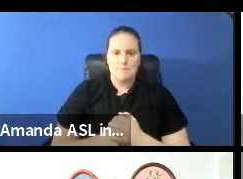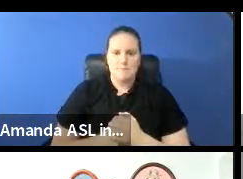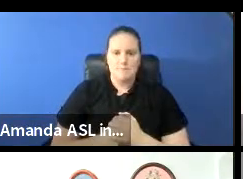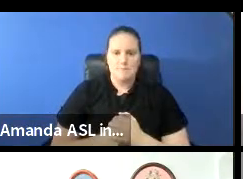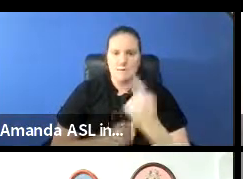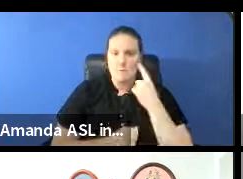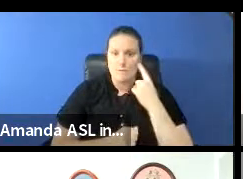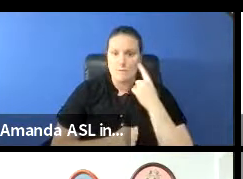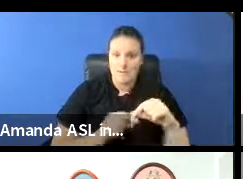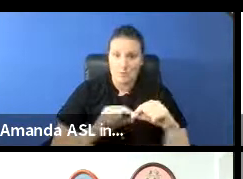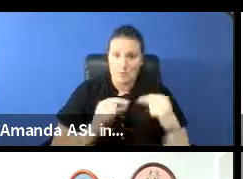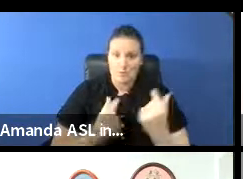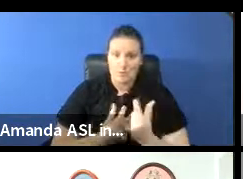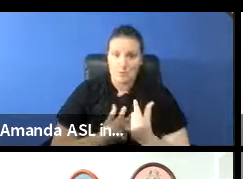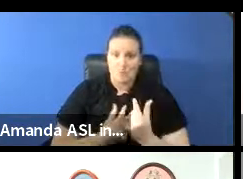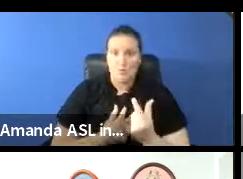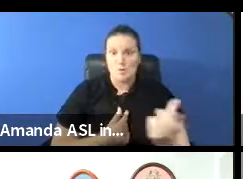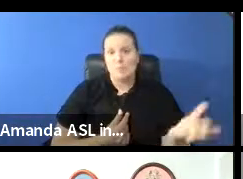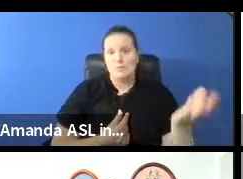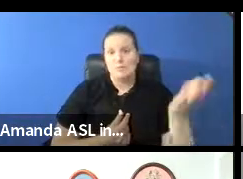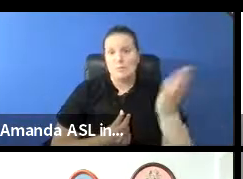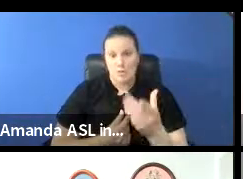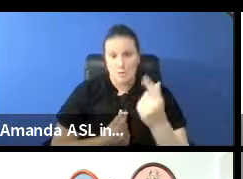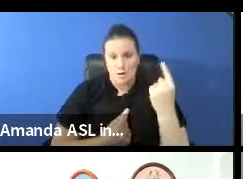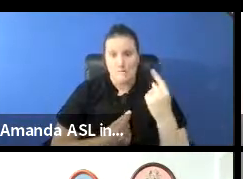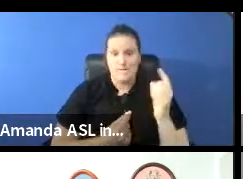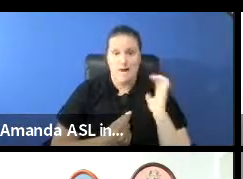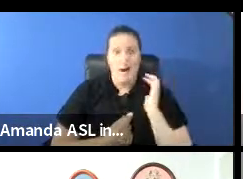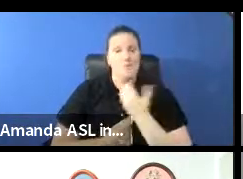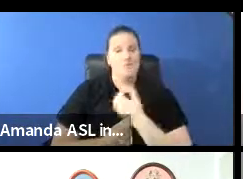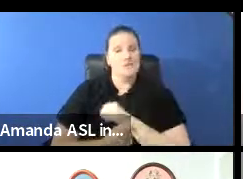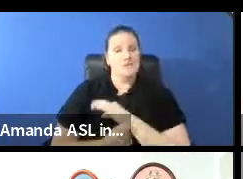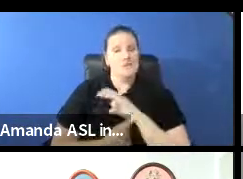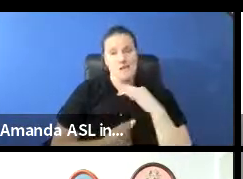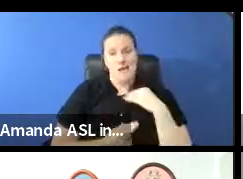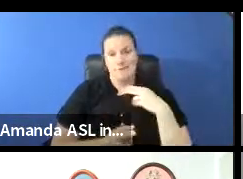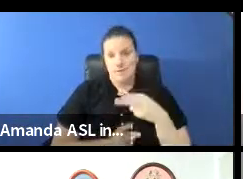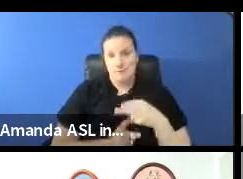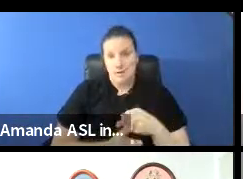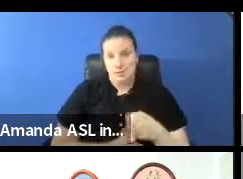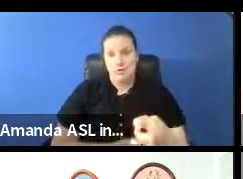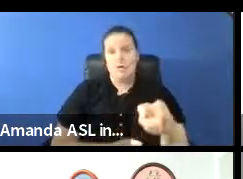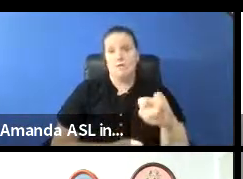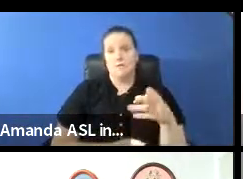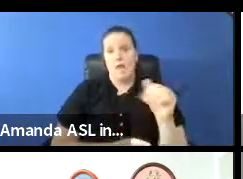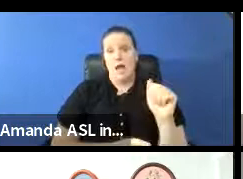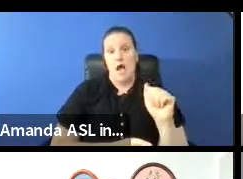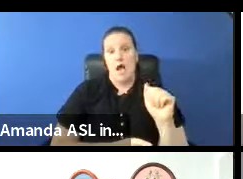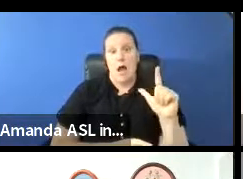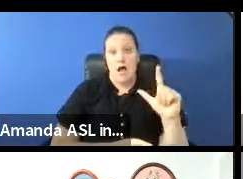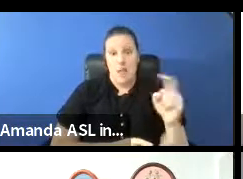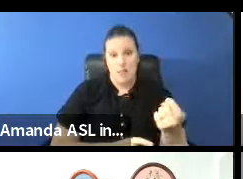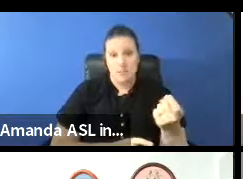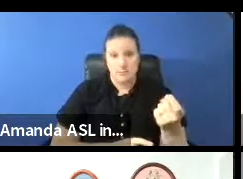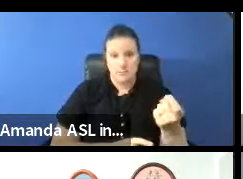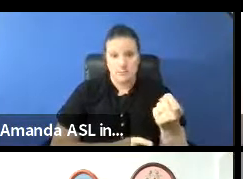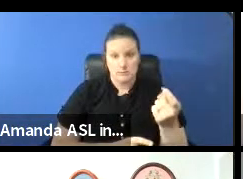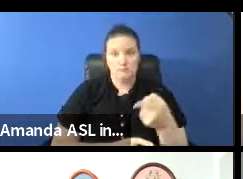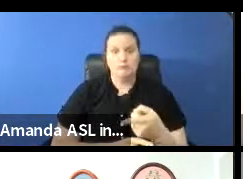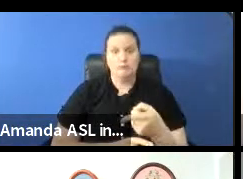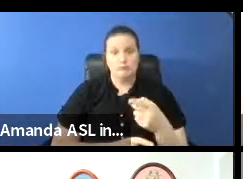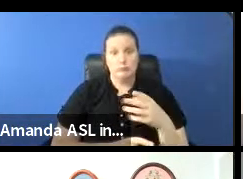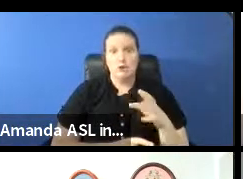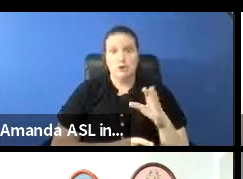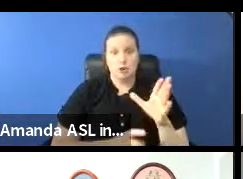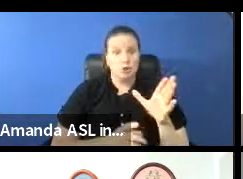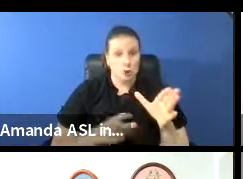this group, we brought in one of our staff specialists, Alex Prentice, and she is going to walk